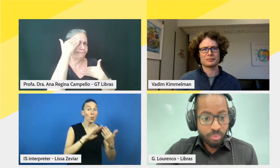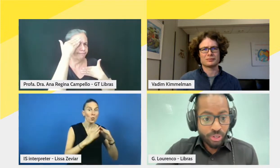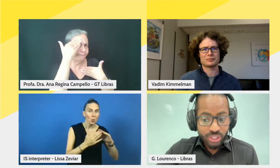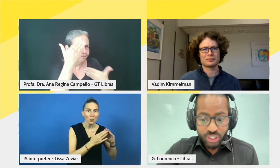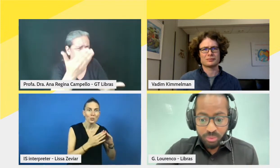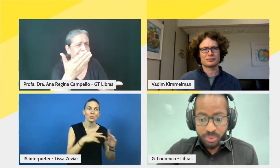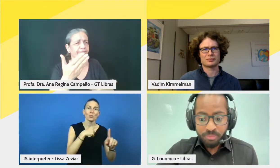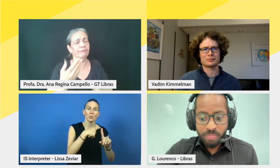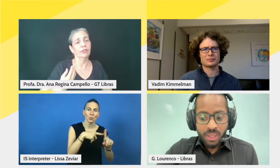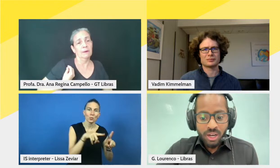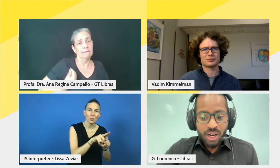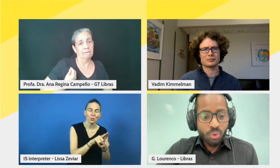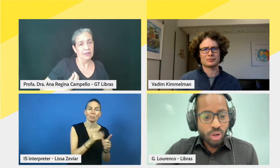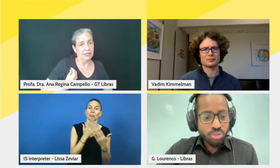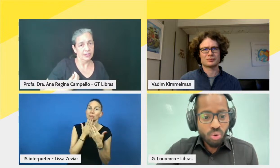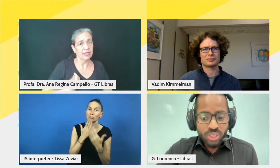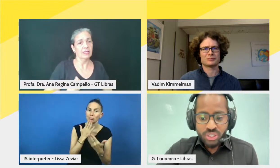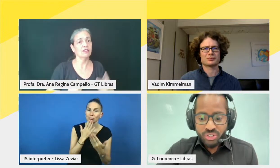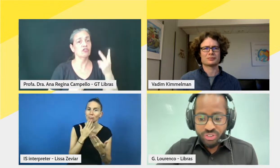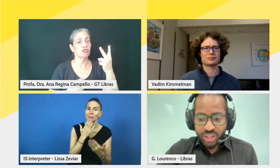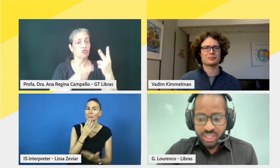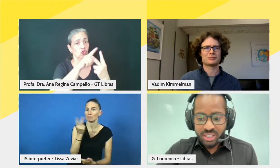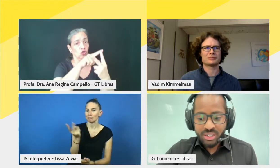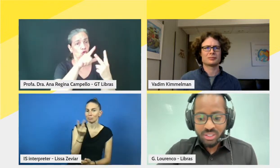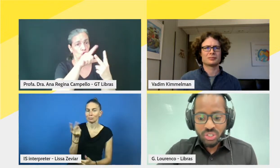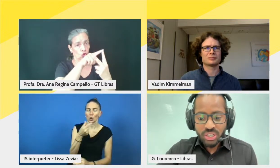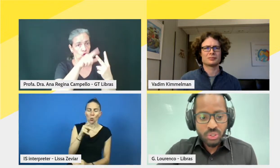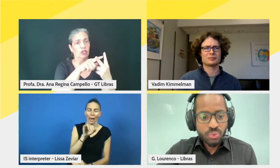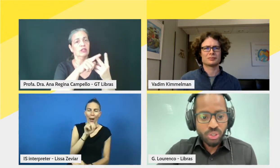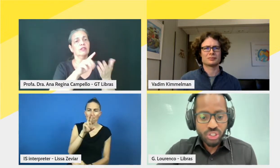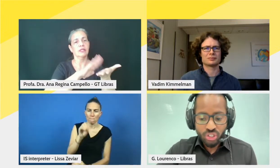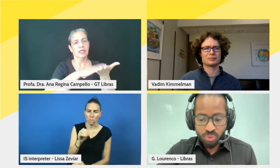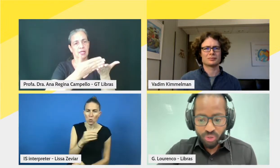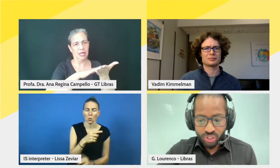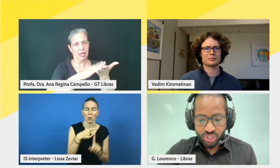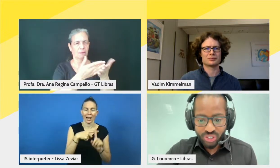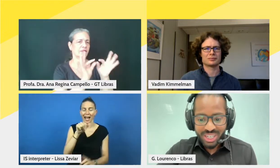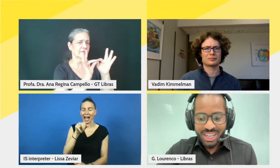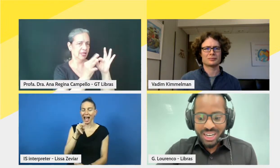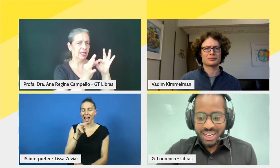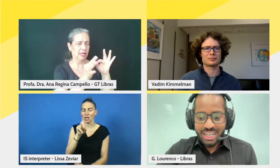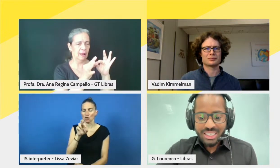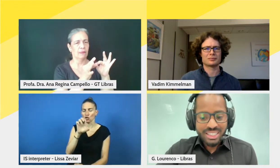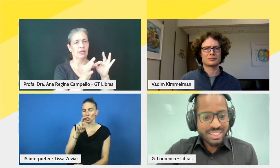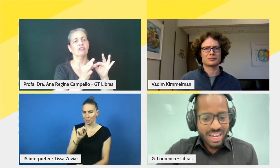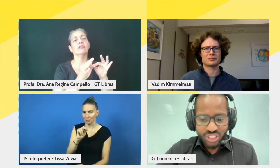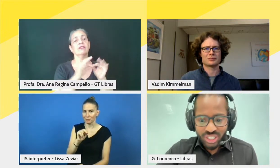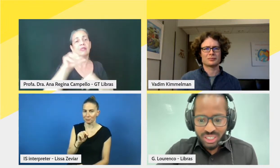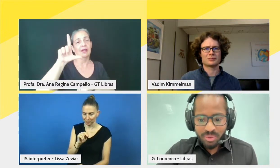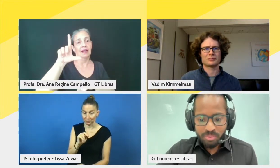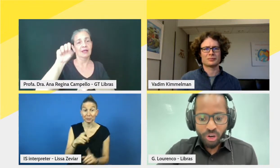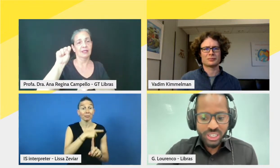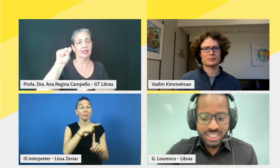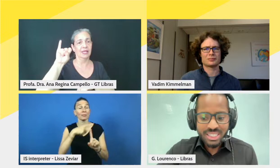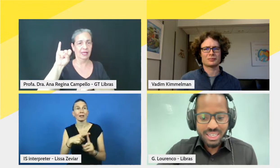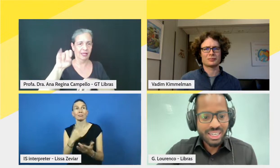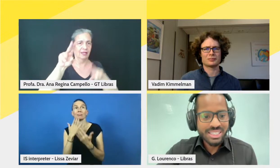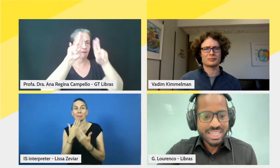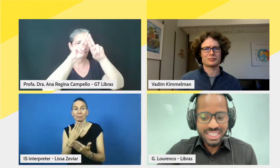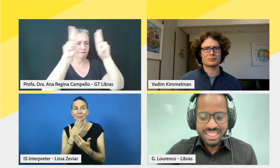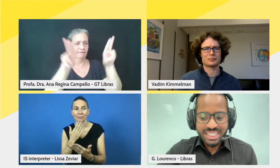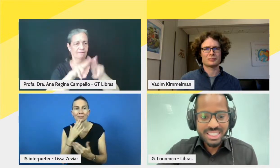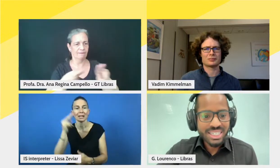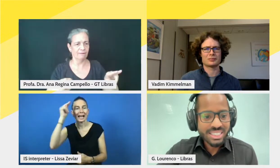their partnership. We also want to thank the two other interpreters, Natasha Parkins